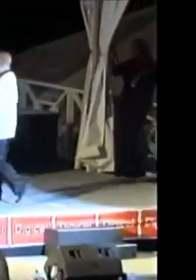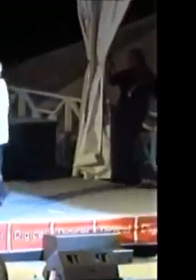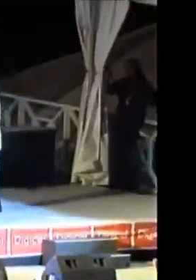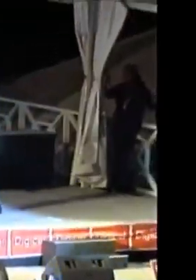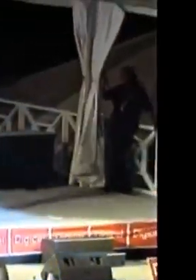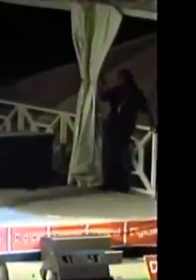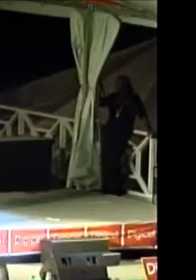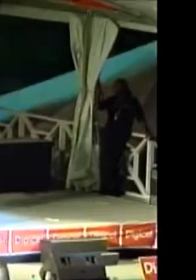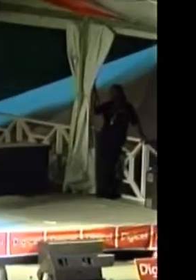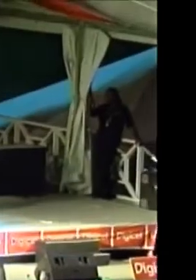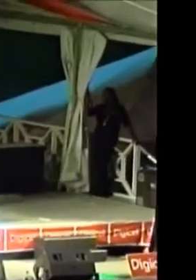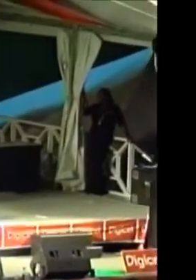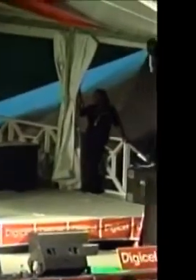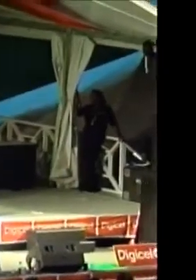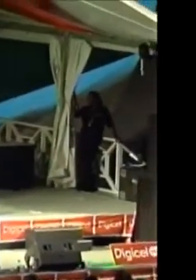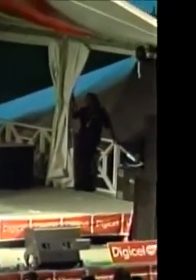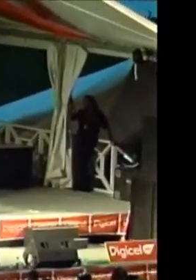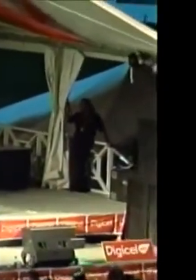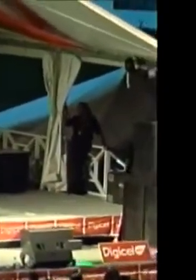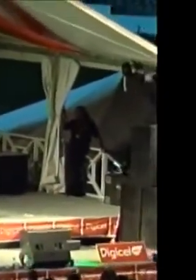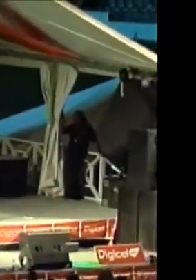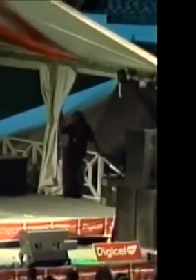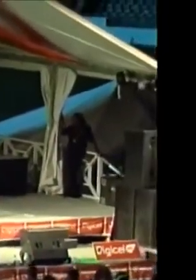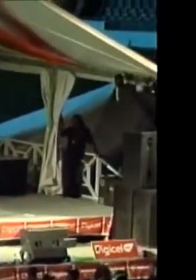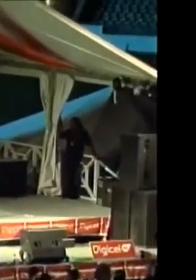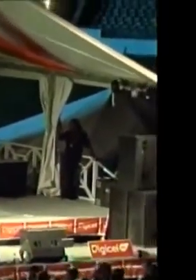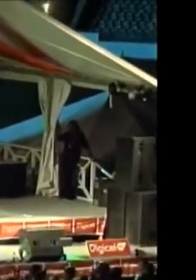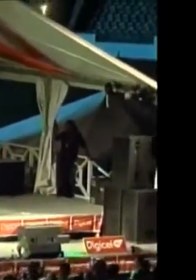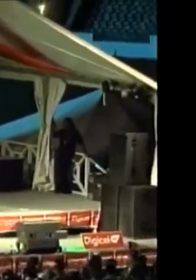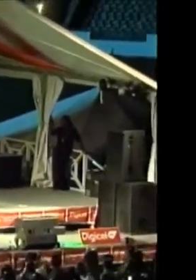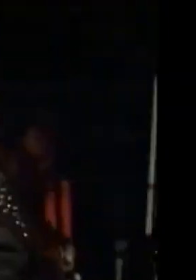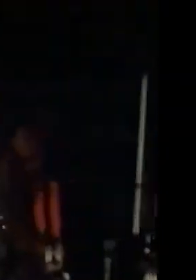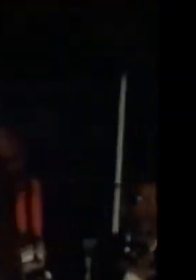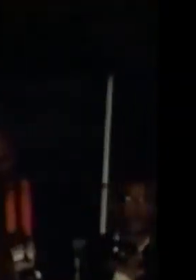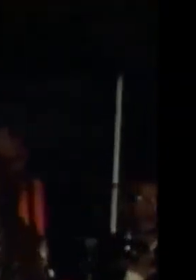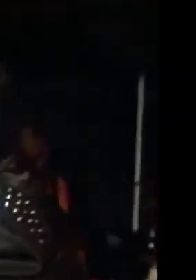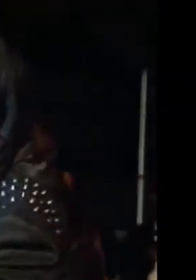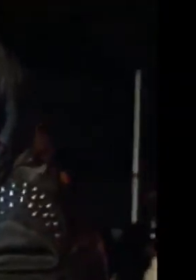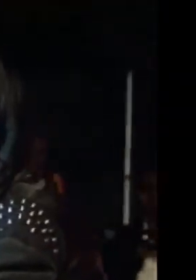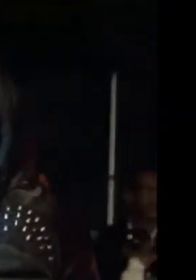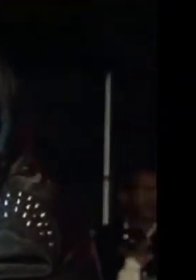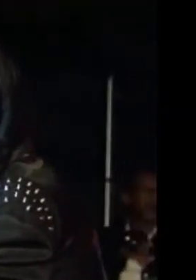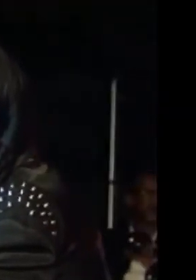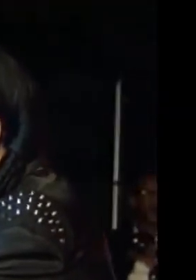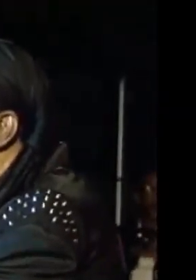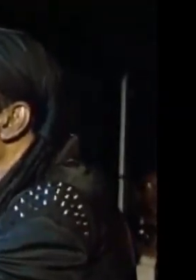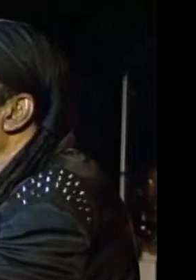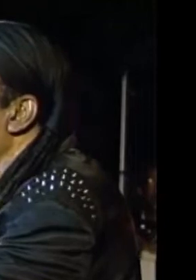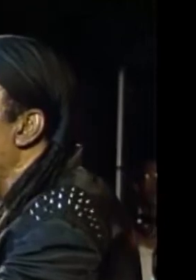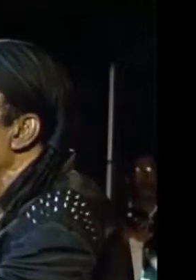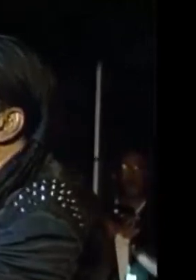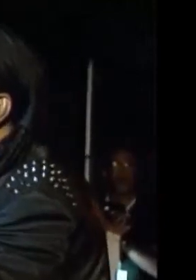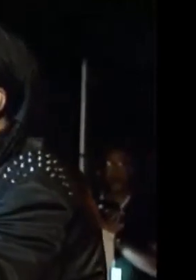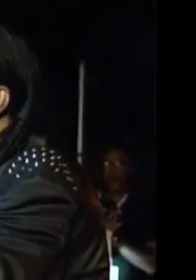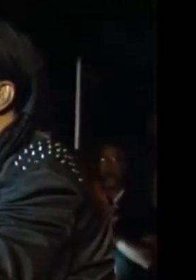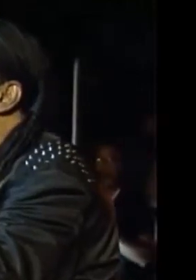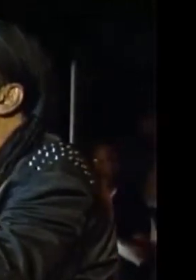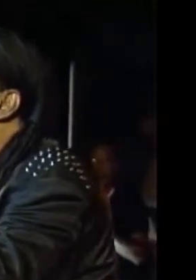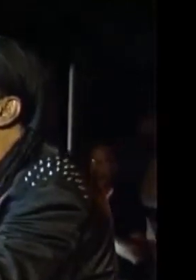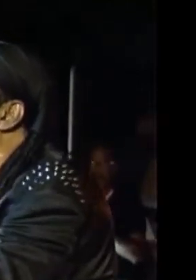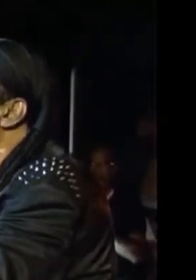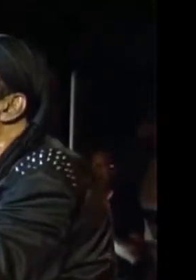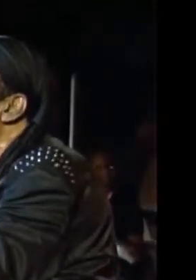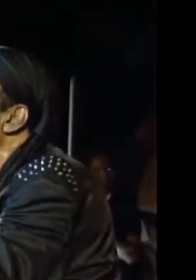Shervington rocked Kensington Oval early with their longtime favorites, while Glenn Washington sweetly sang the show to its